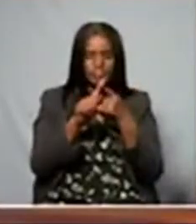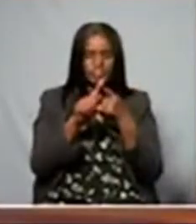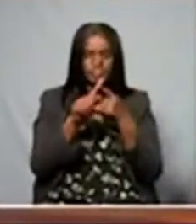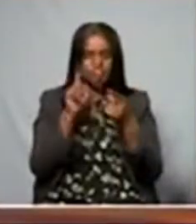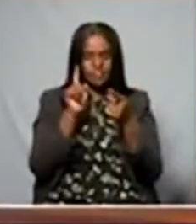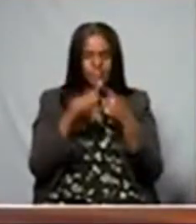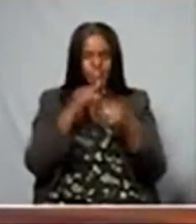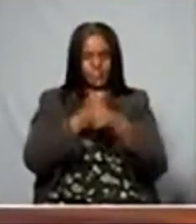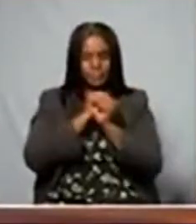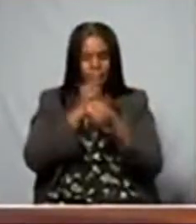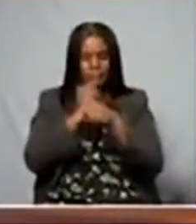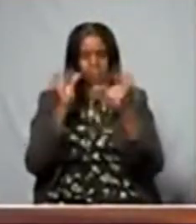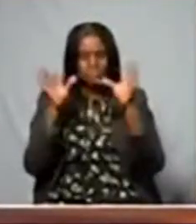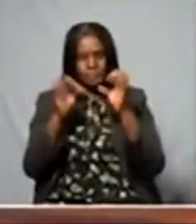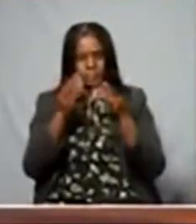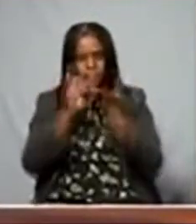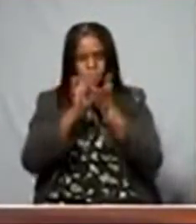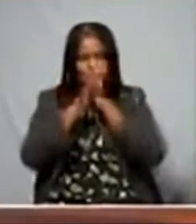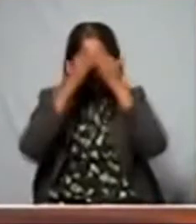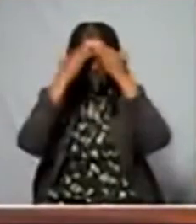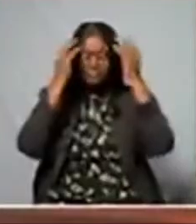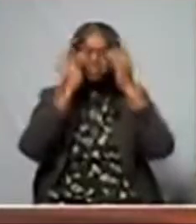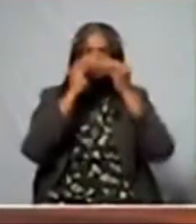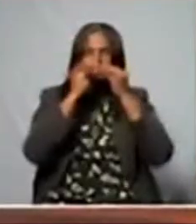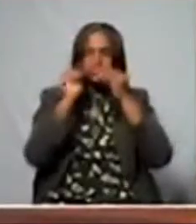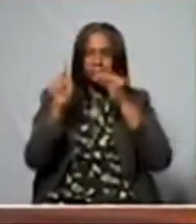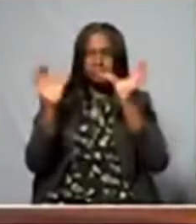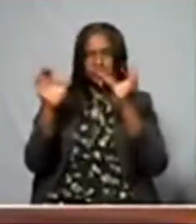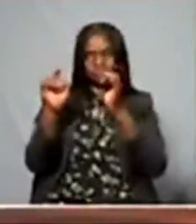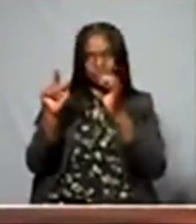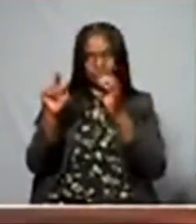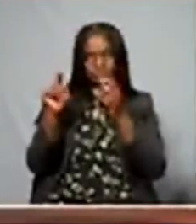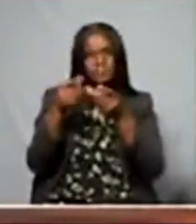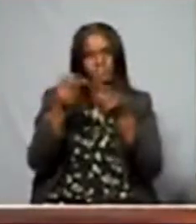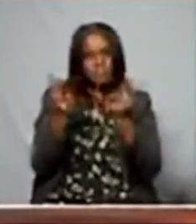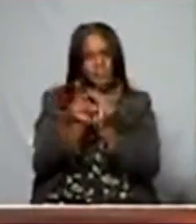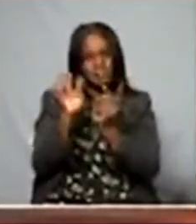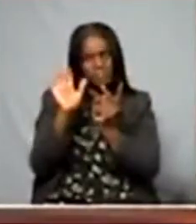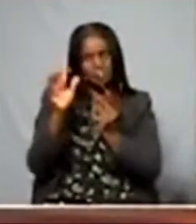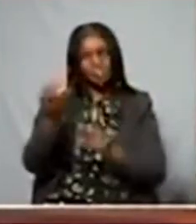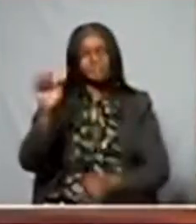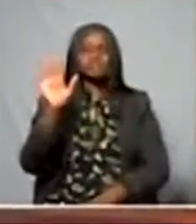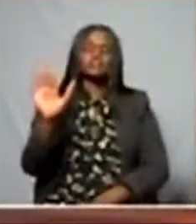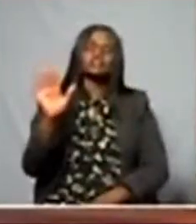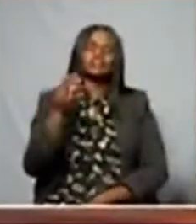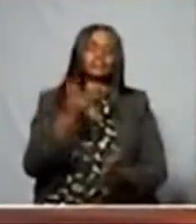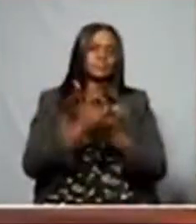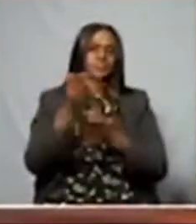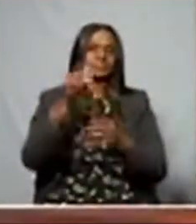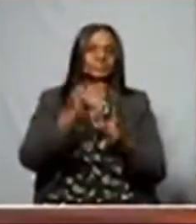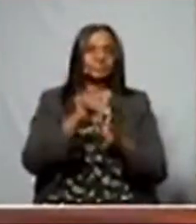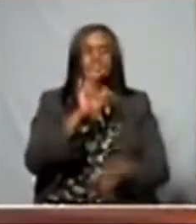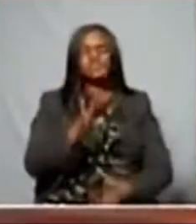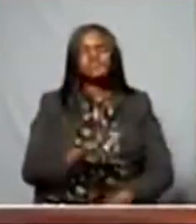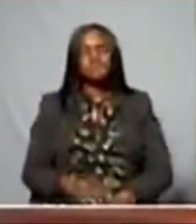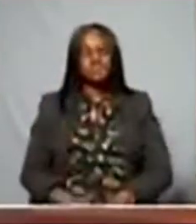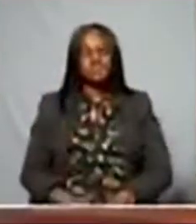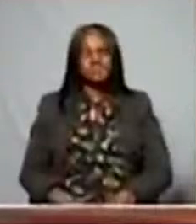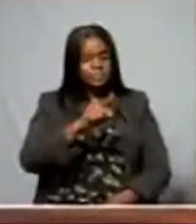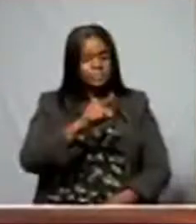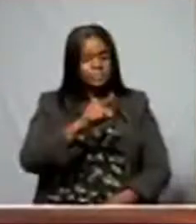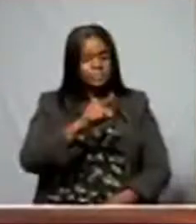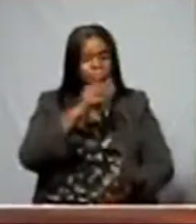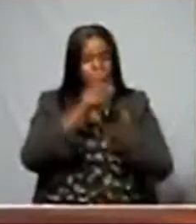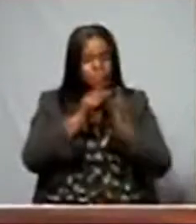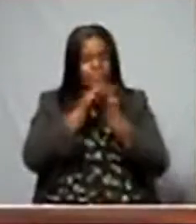to make the communities realize that that facility is their own, a buy-in. That money